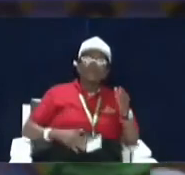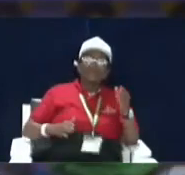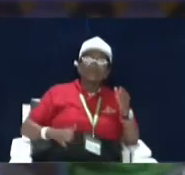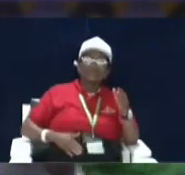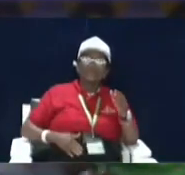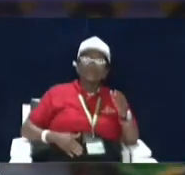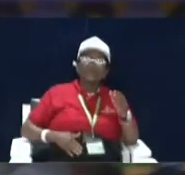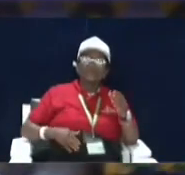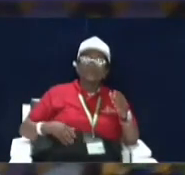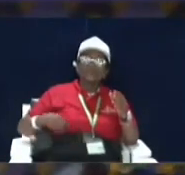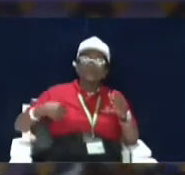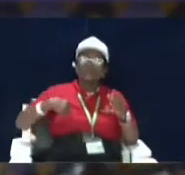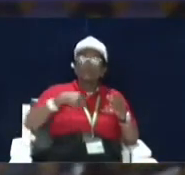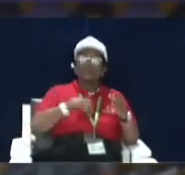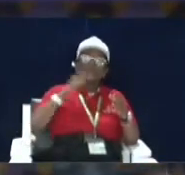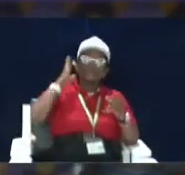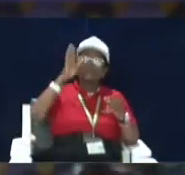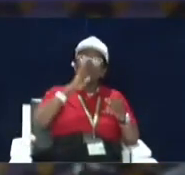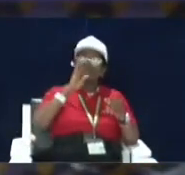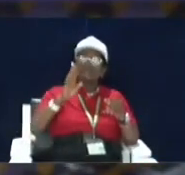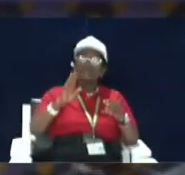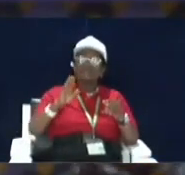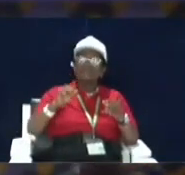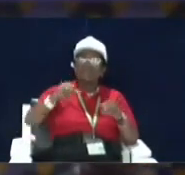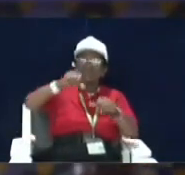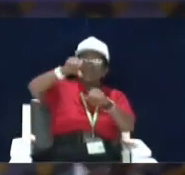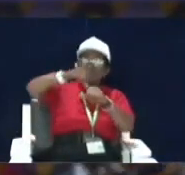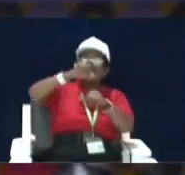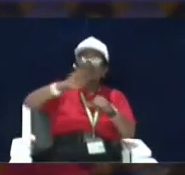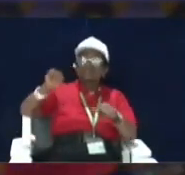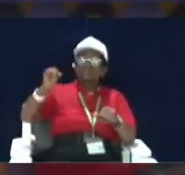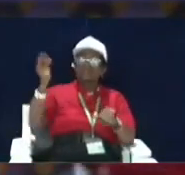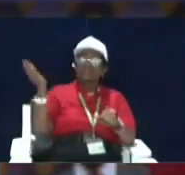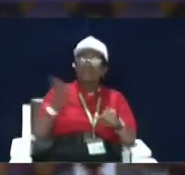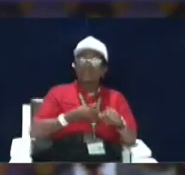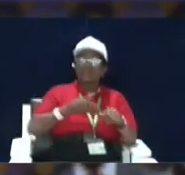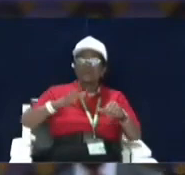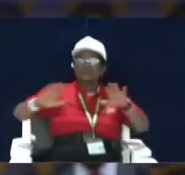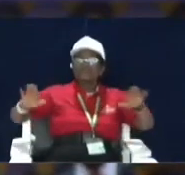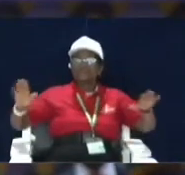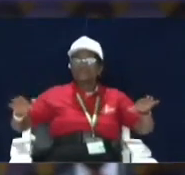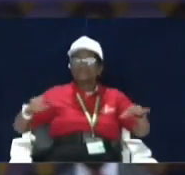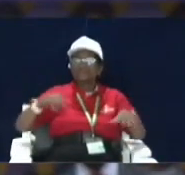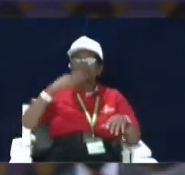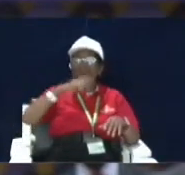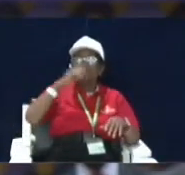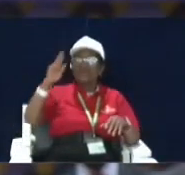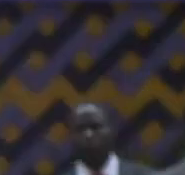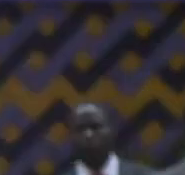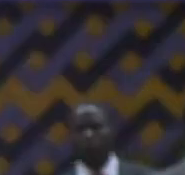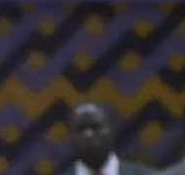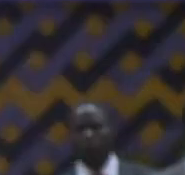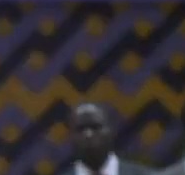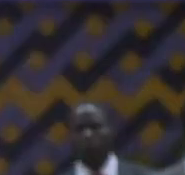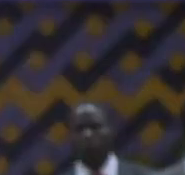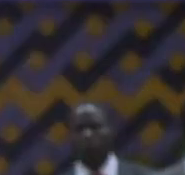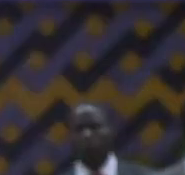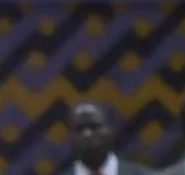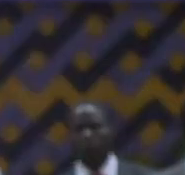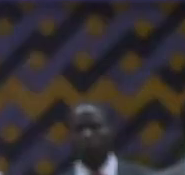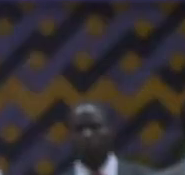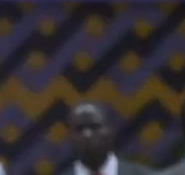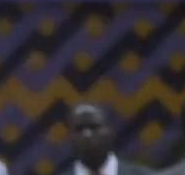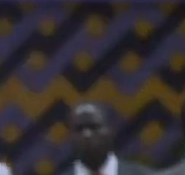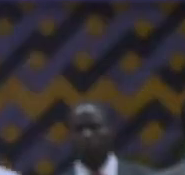we will be anointing our children who are graduating from the Redeemer's University.